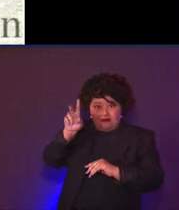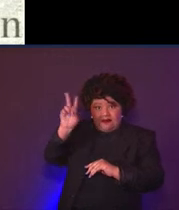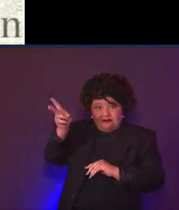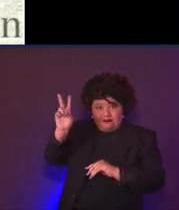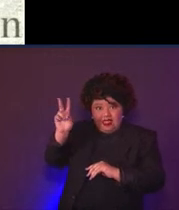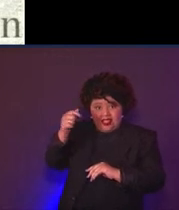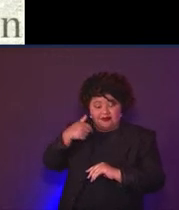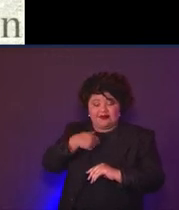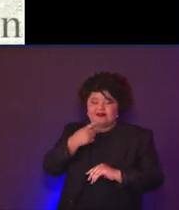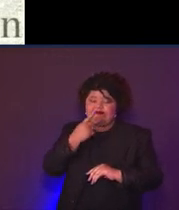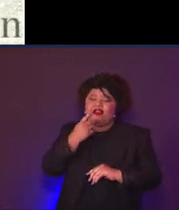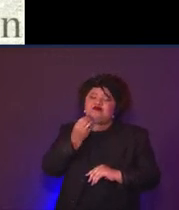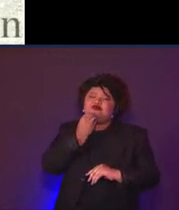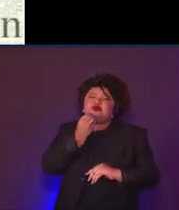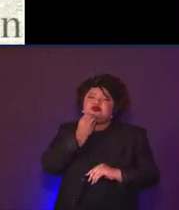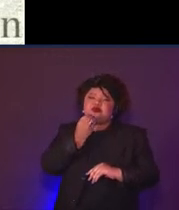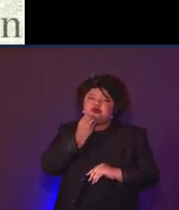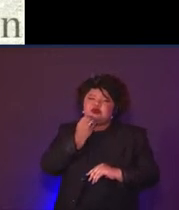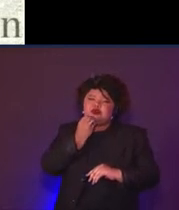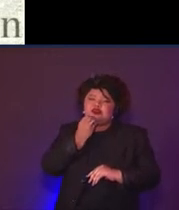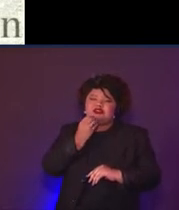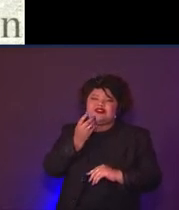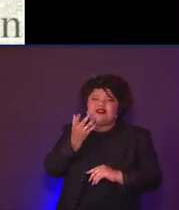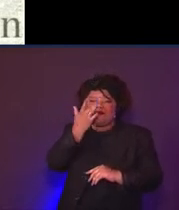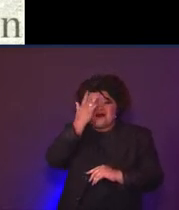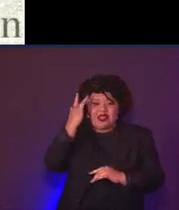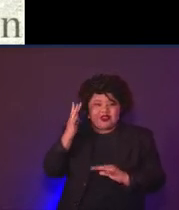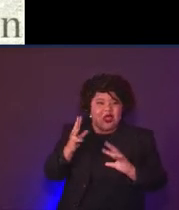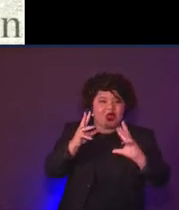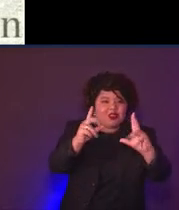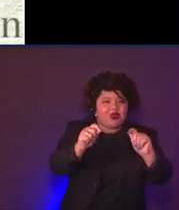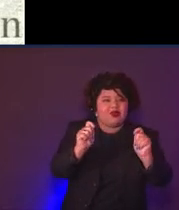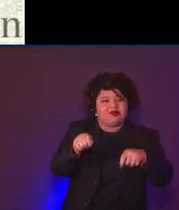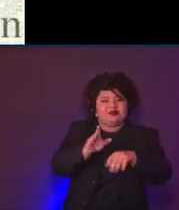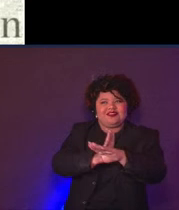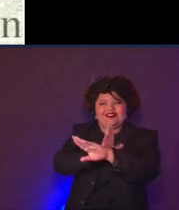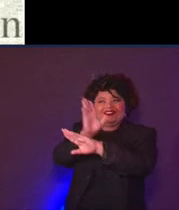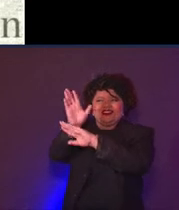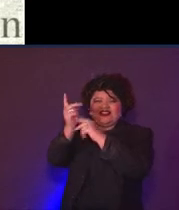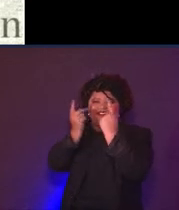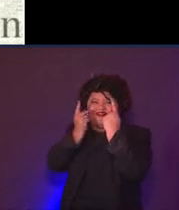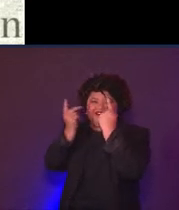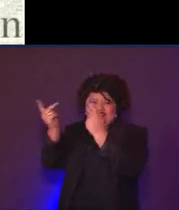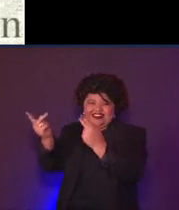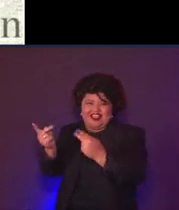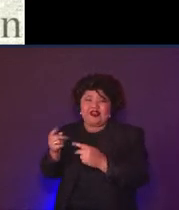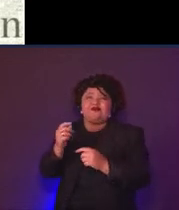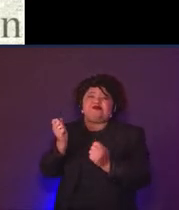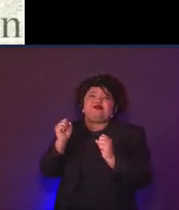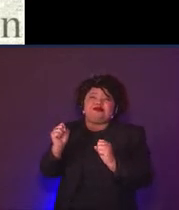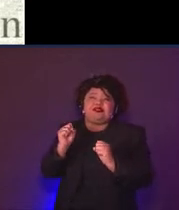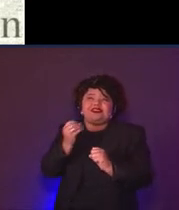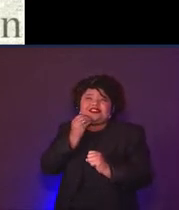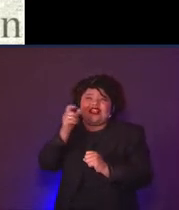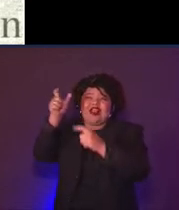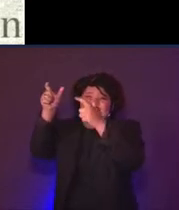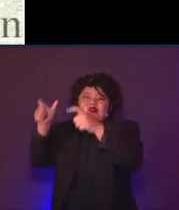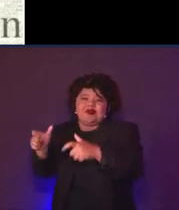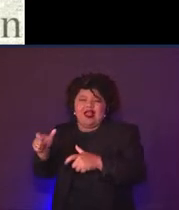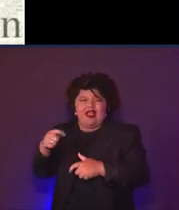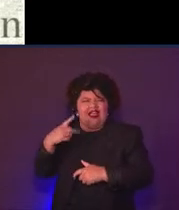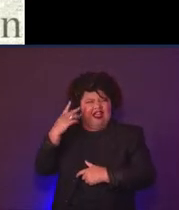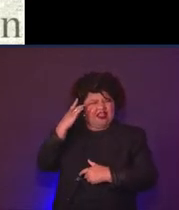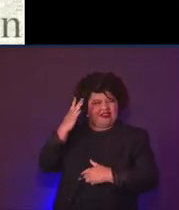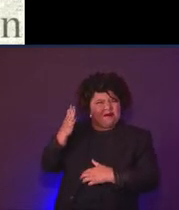Ami. And I want to go to my Ami. And in my imagination, which is pretty vivid,